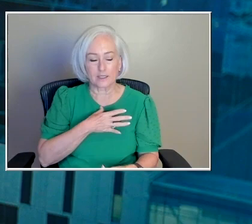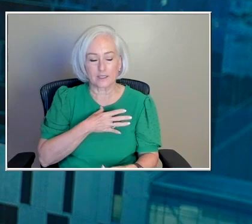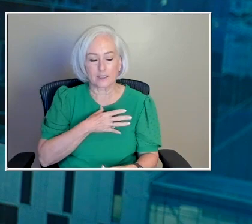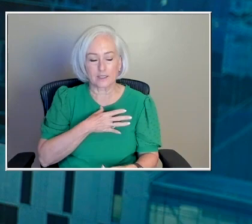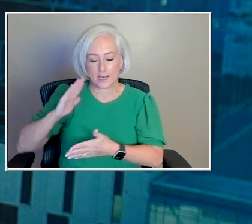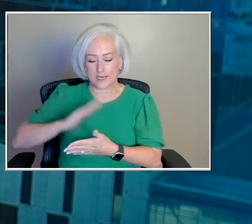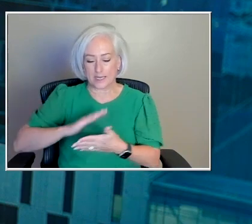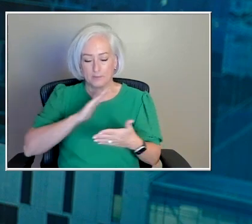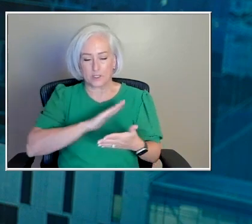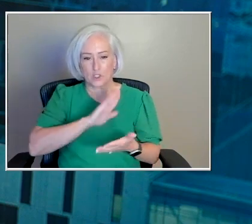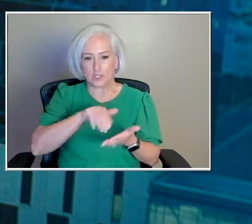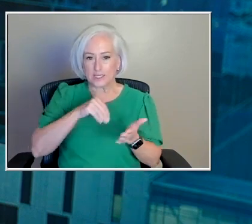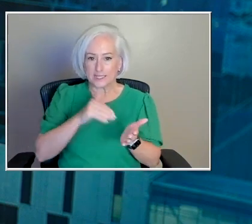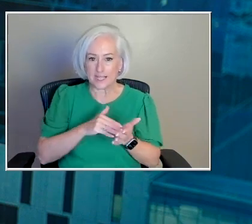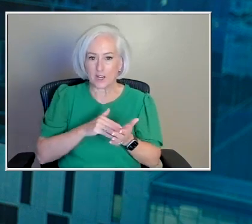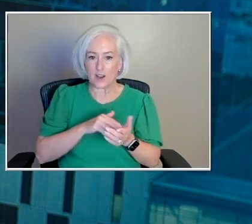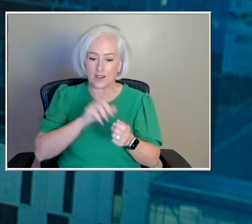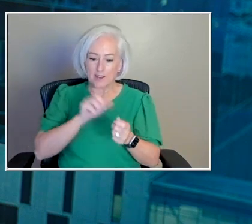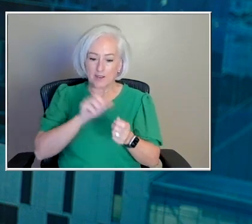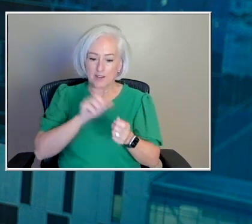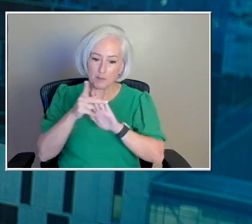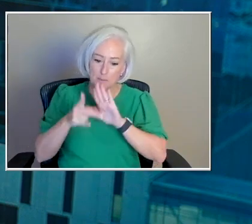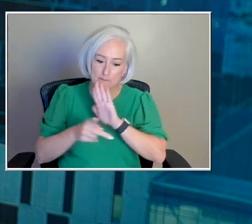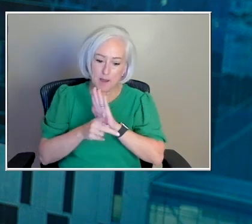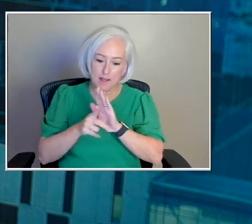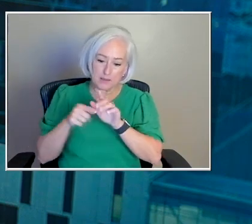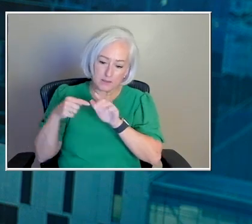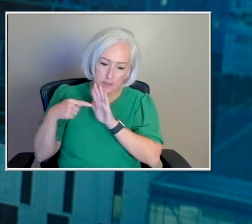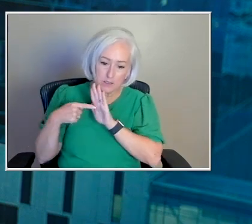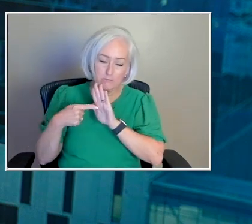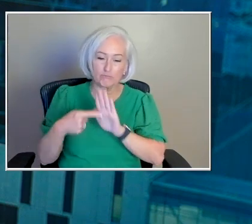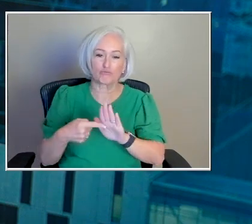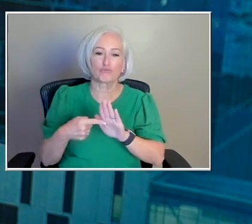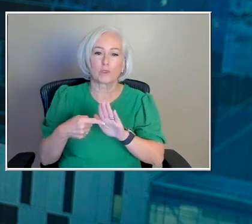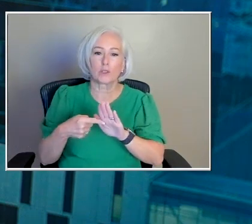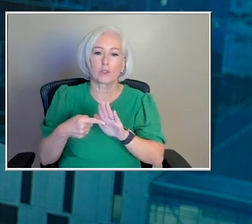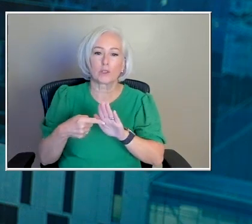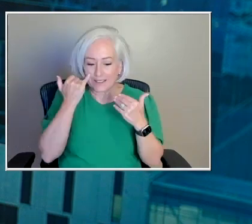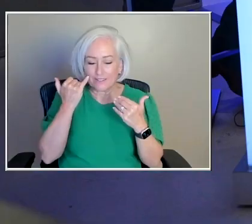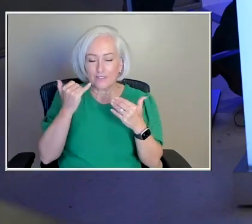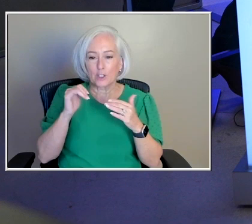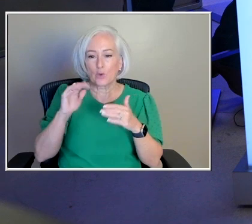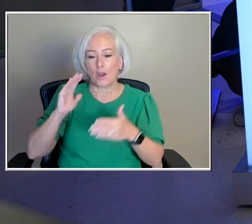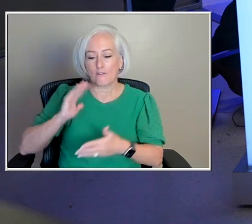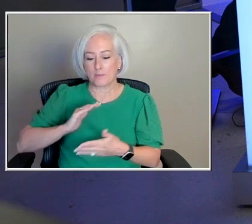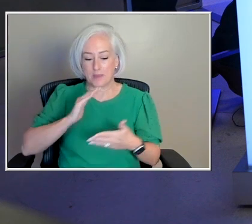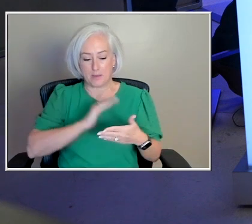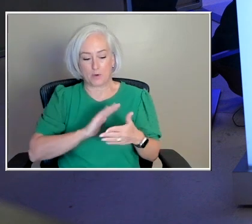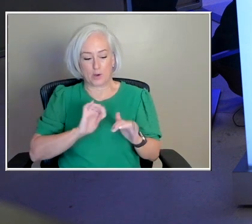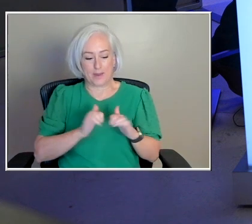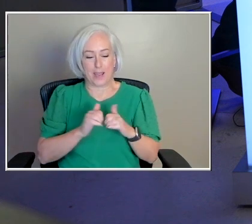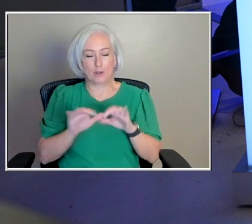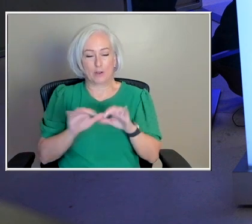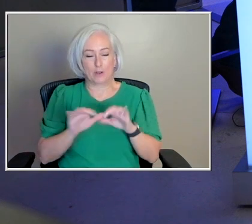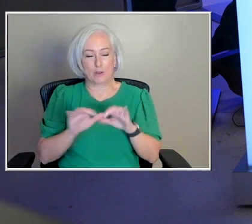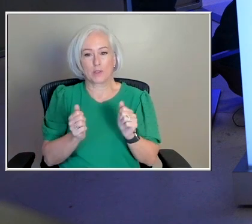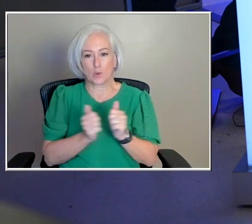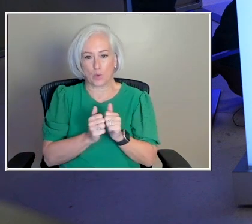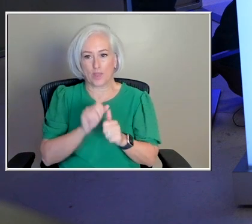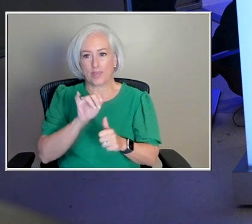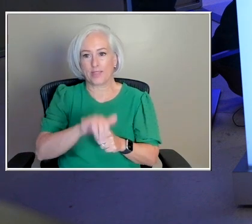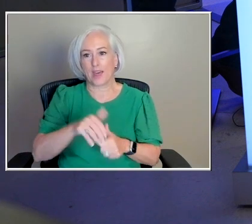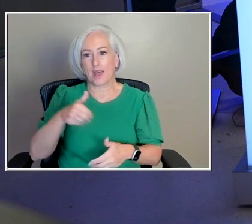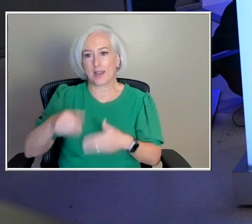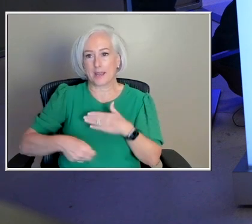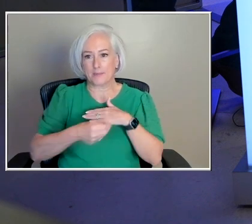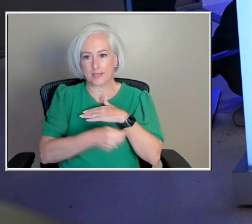protocols for how to take a mammogram when you have an implant in. Because anybody who has a mammogram, we know it's happening. You're squishing a lot.